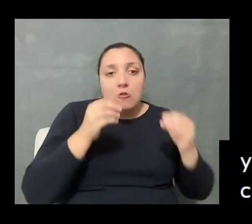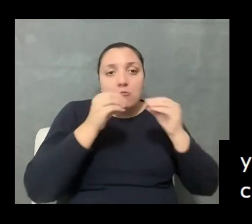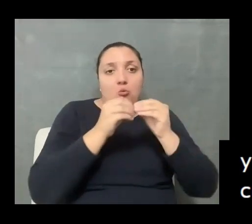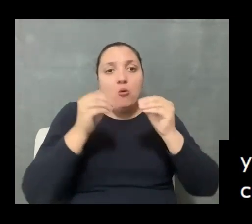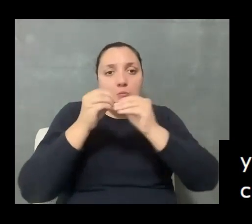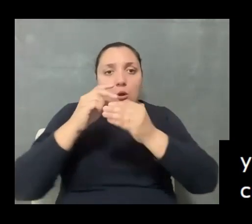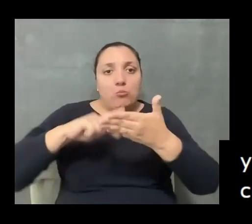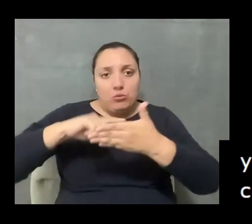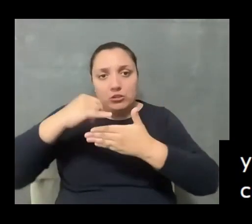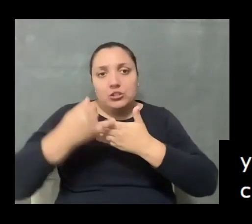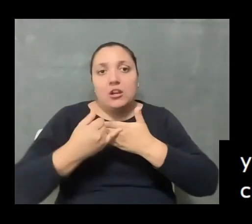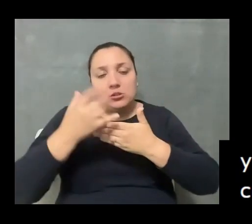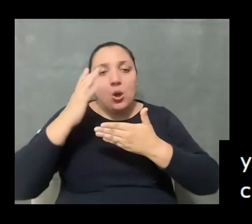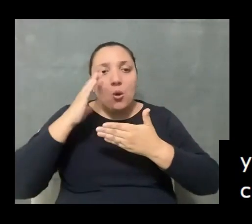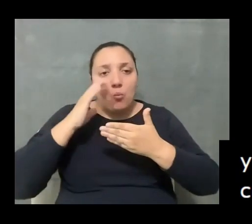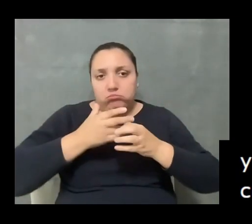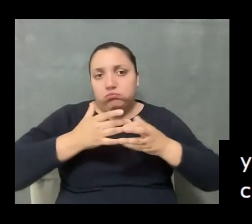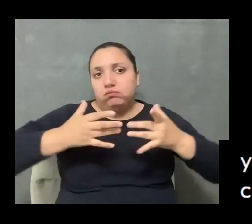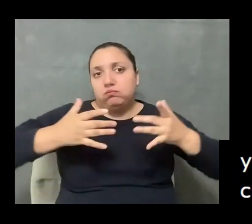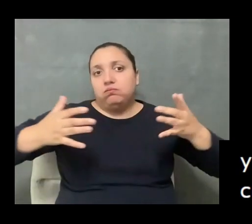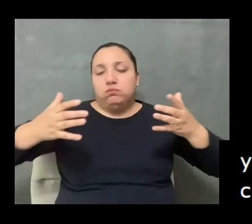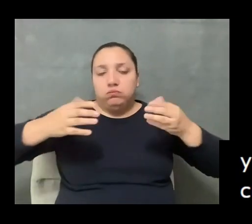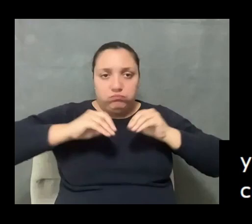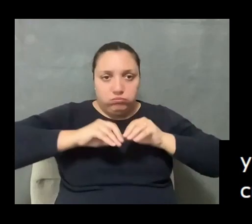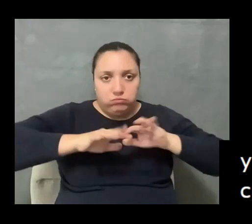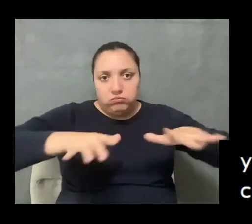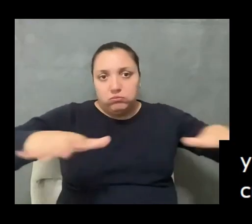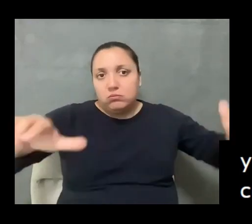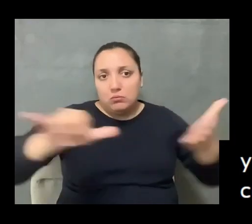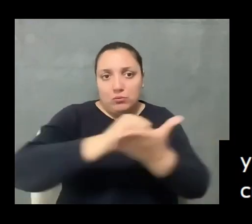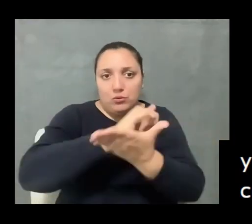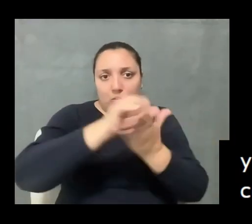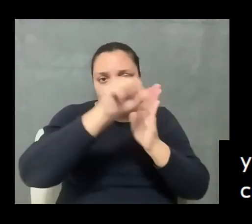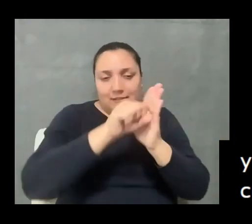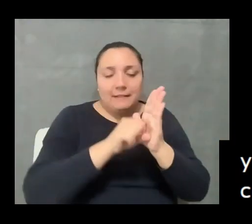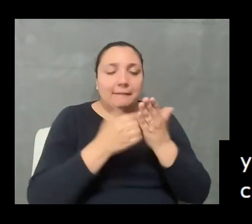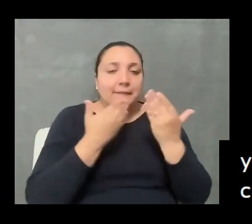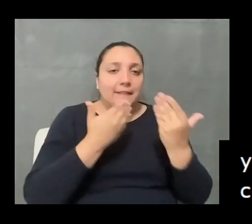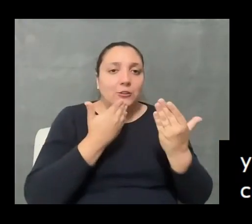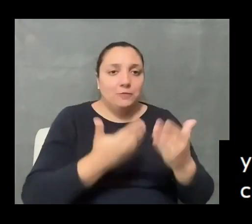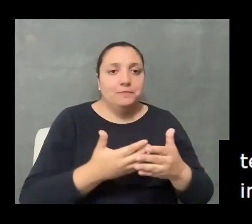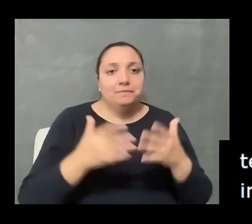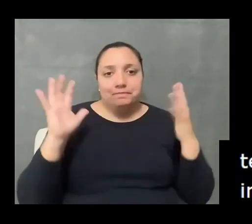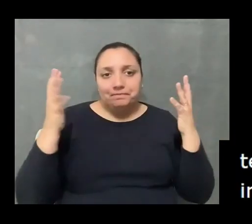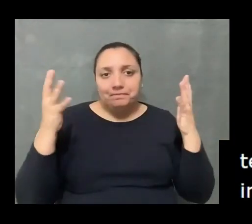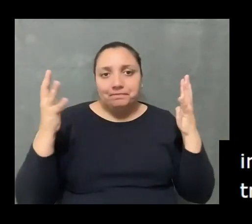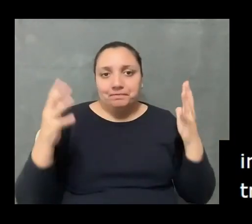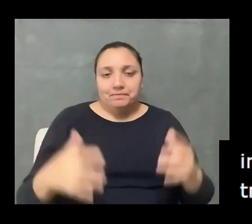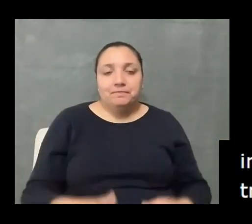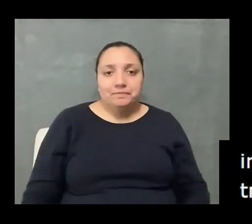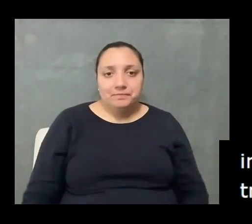projects can flourish across the state. Thank you all.